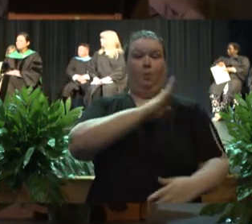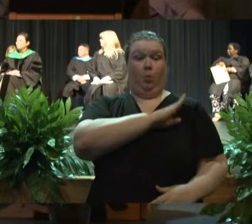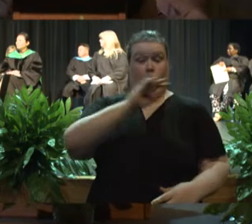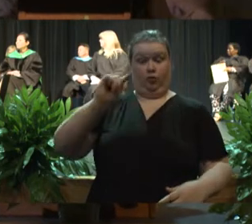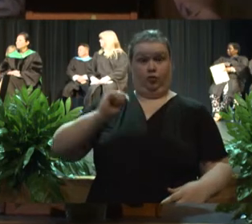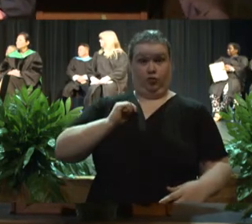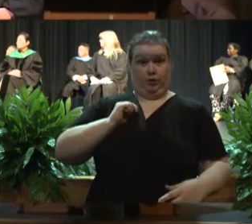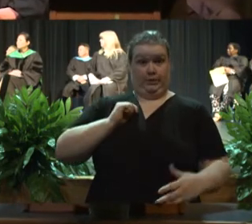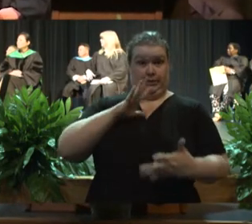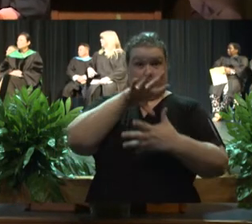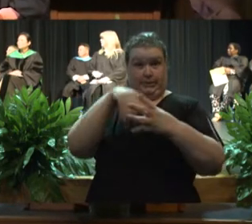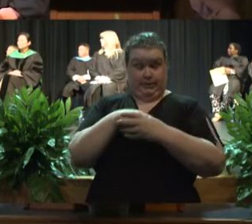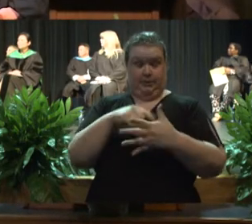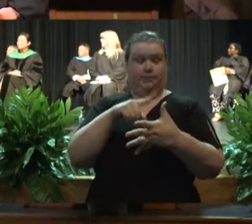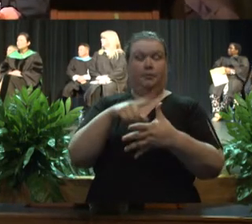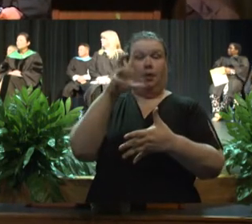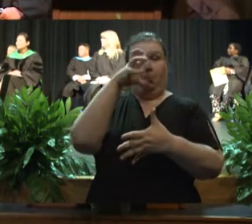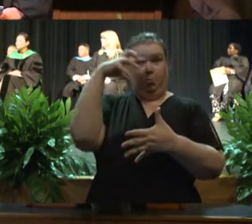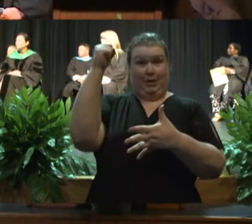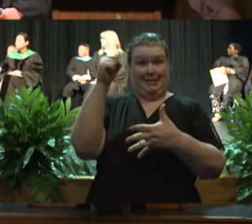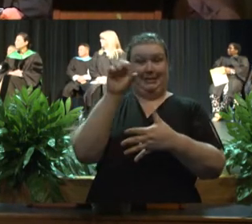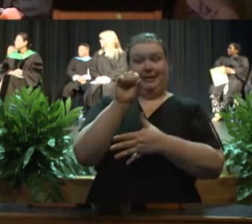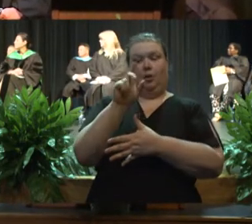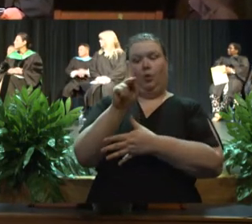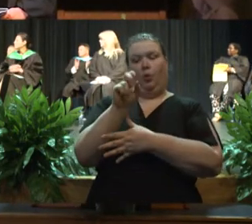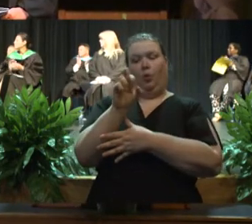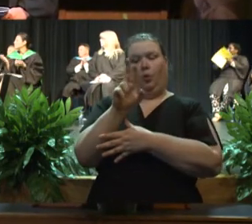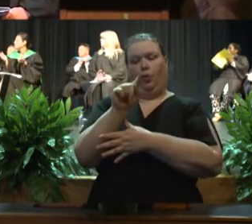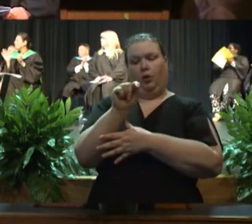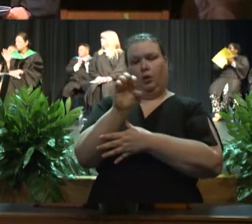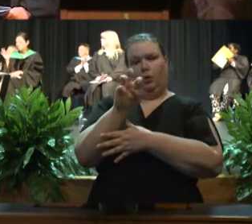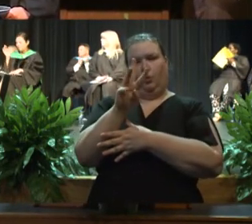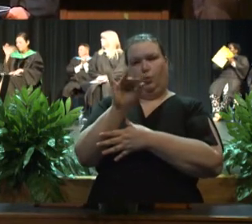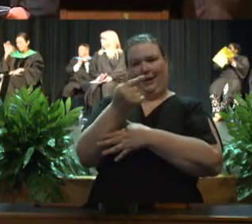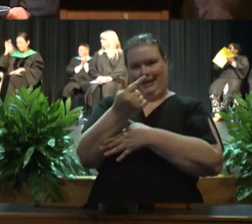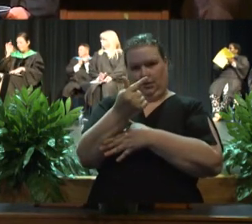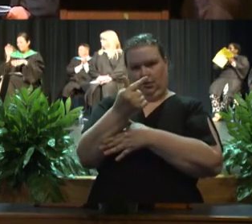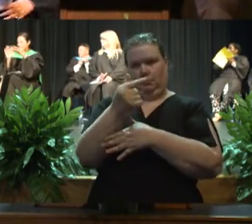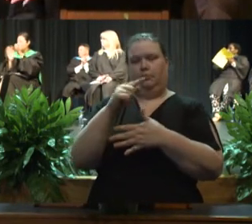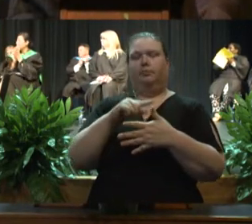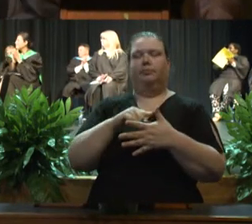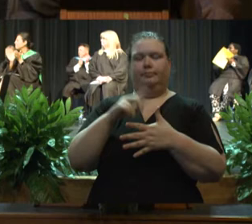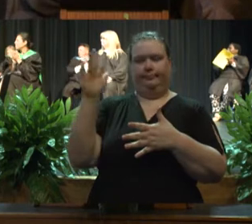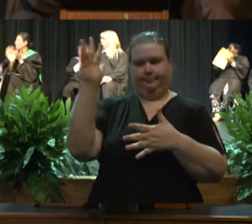Members of the Board of Trustees, President Mrs. Stephanie Corderwig.